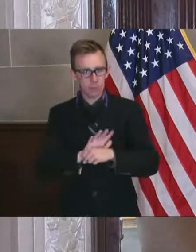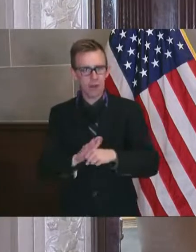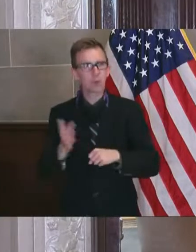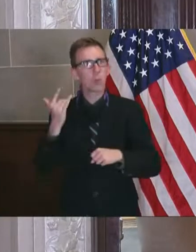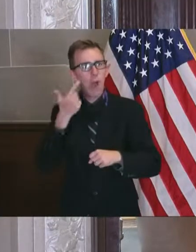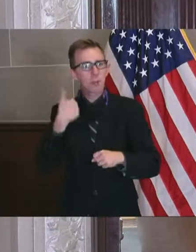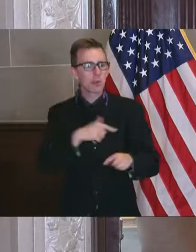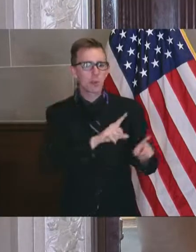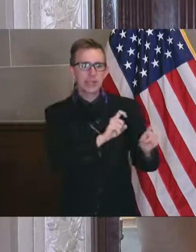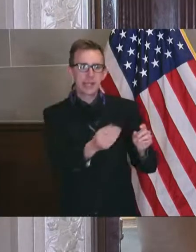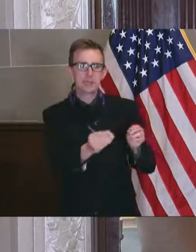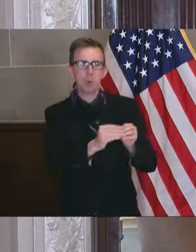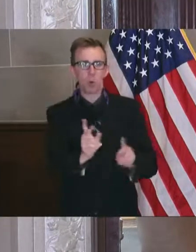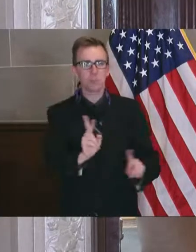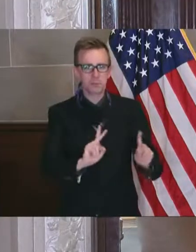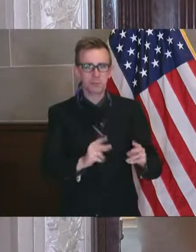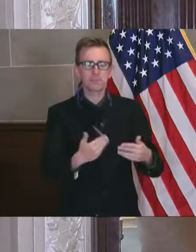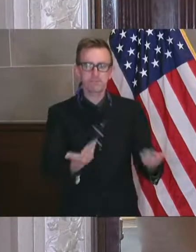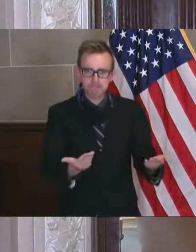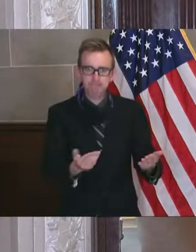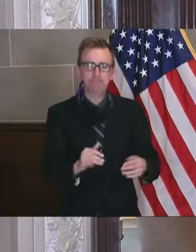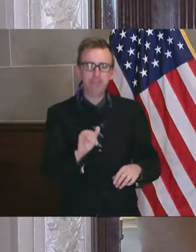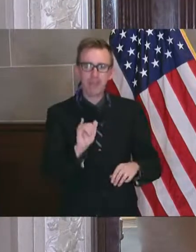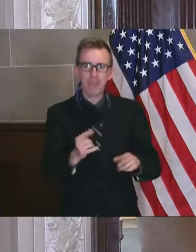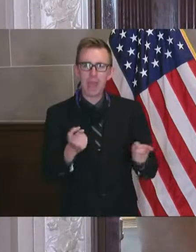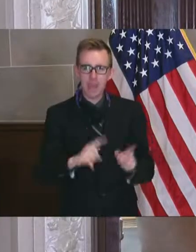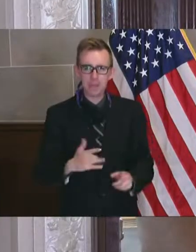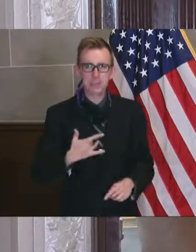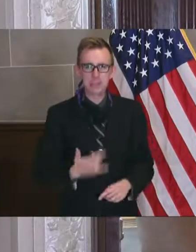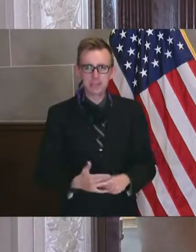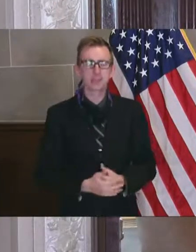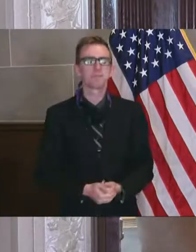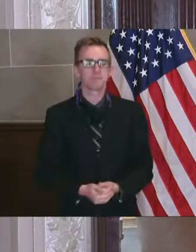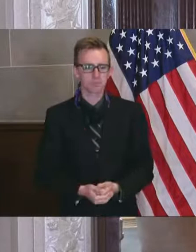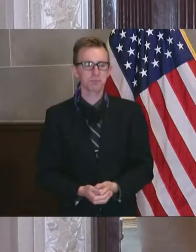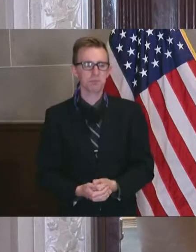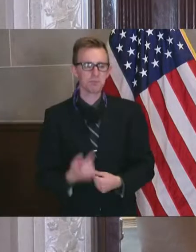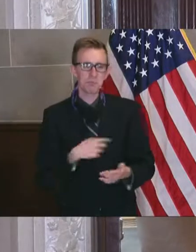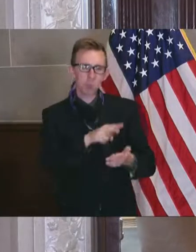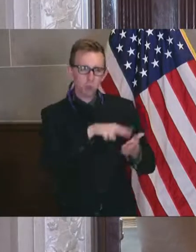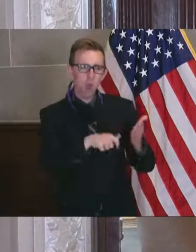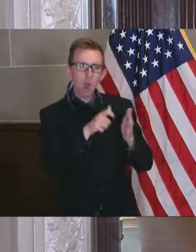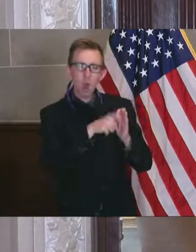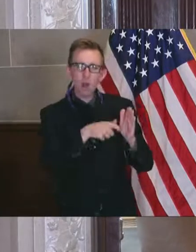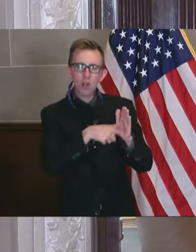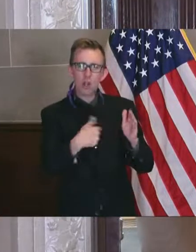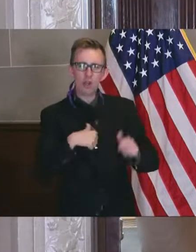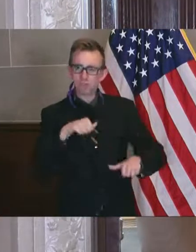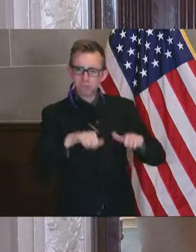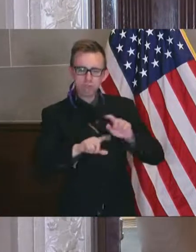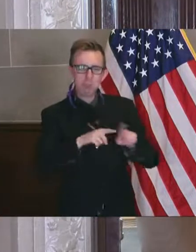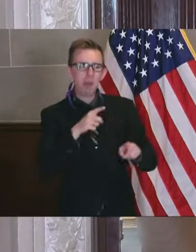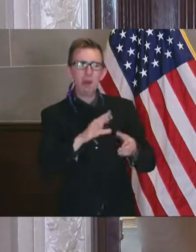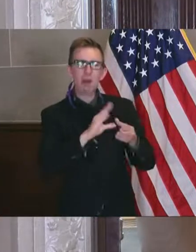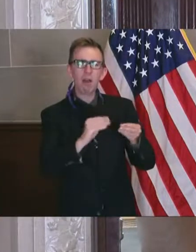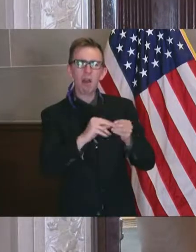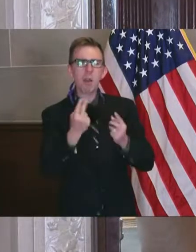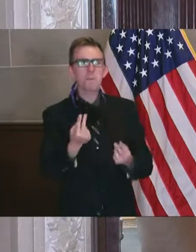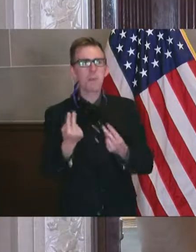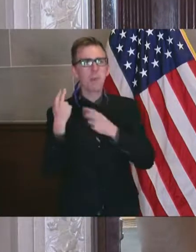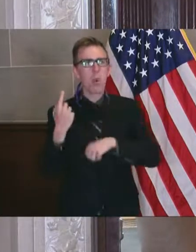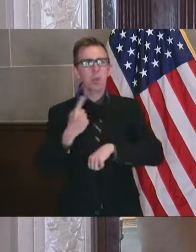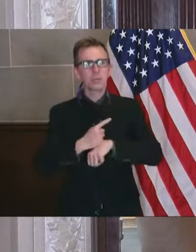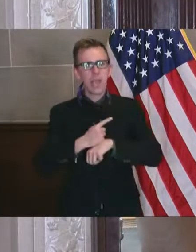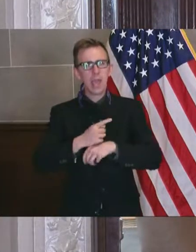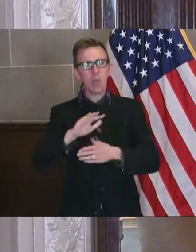which will happen. I know I read a recent article, and I'm not even sure where it came from, but it was about talking about Memorial Weekend